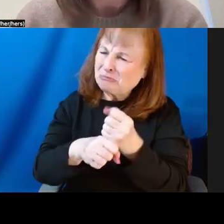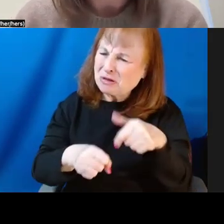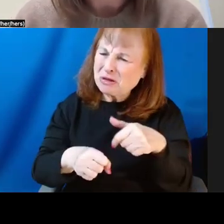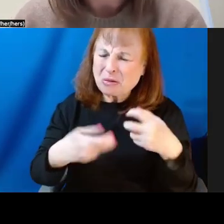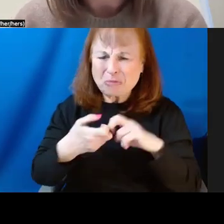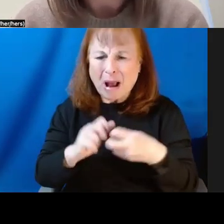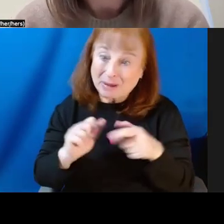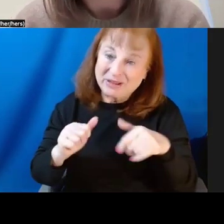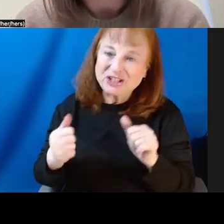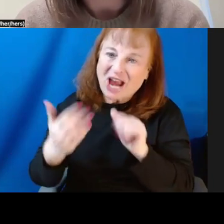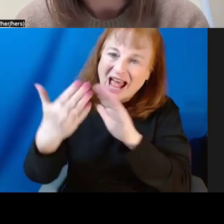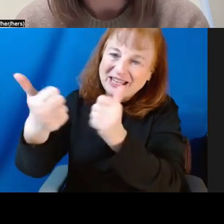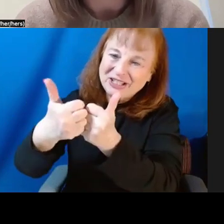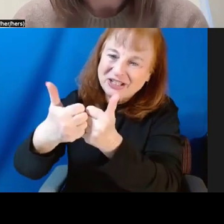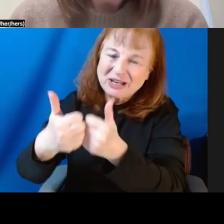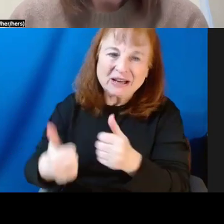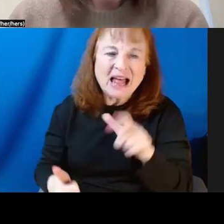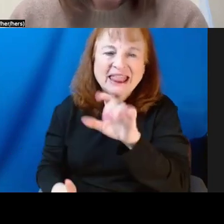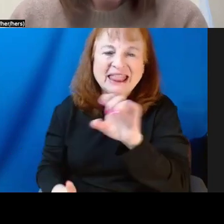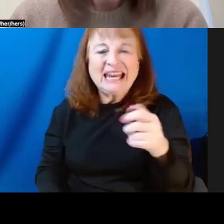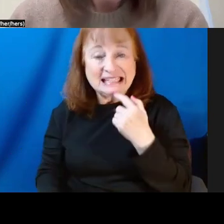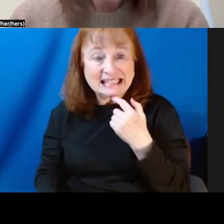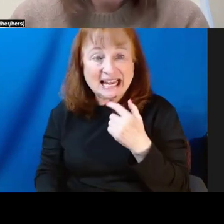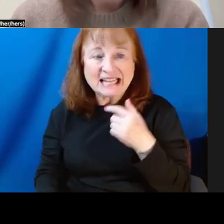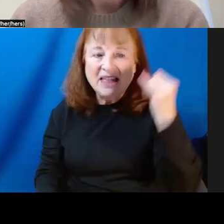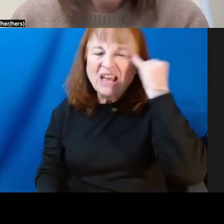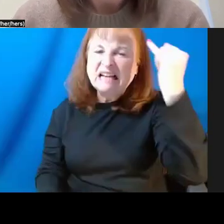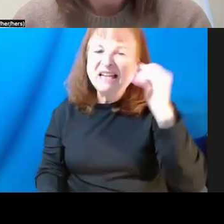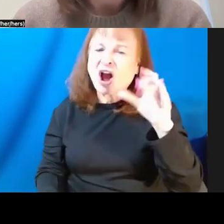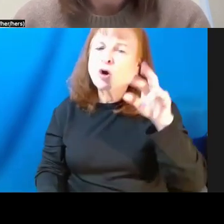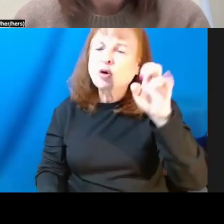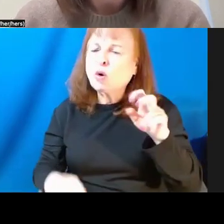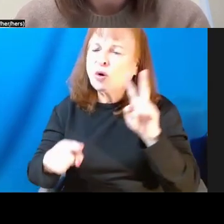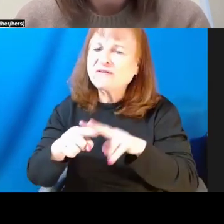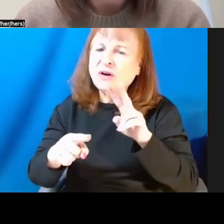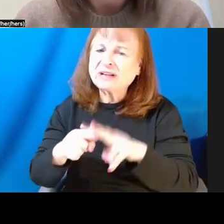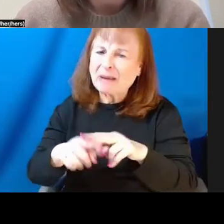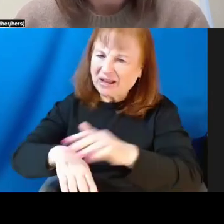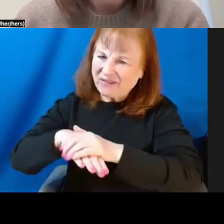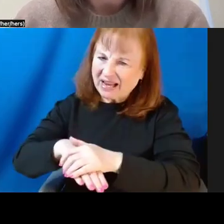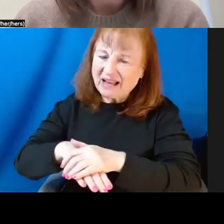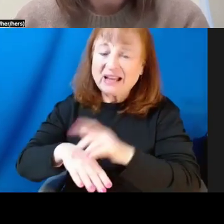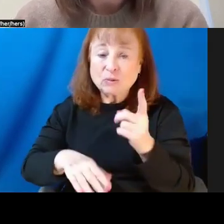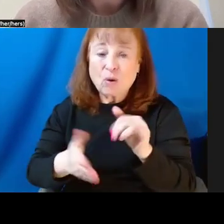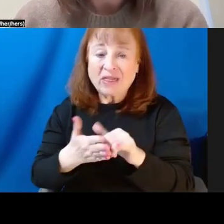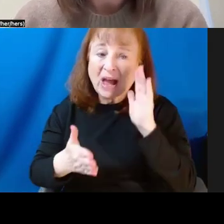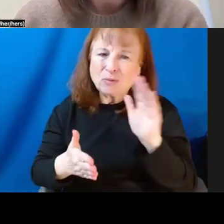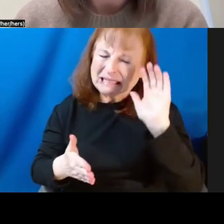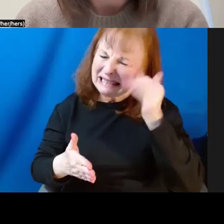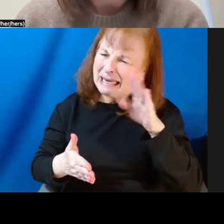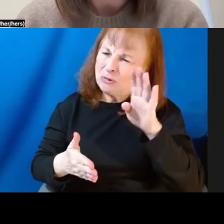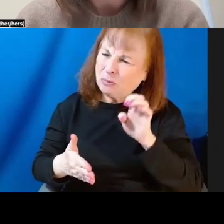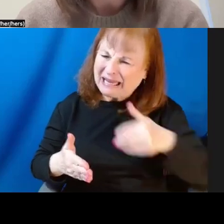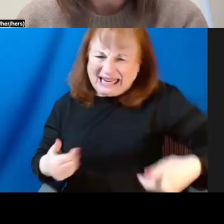challenge here. So Lee says, the notion of a core vocabulary of English is one that would seem to